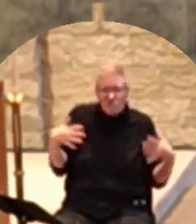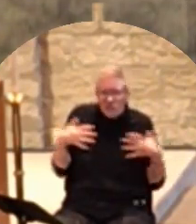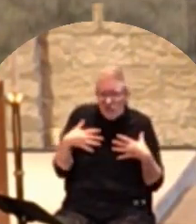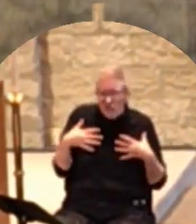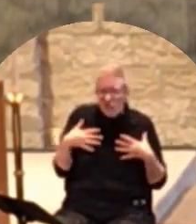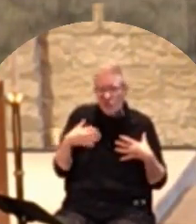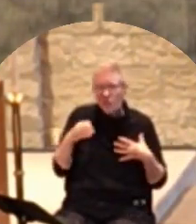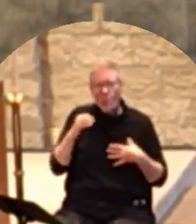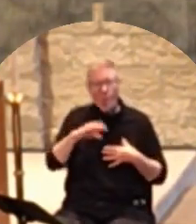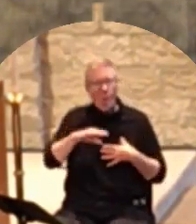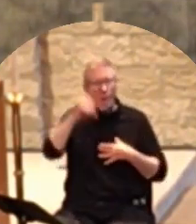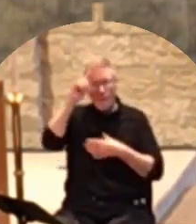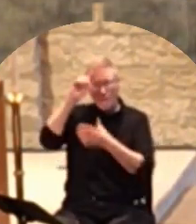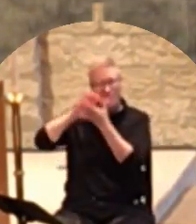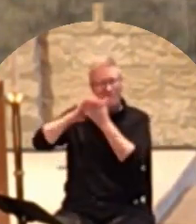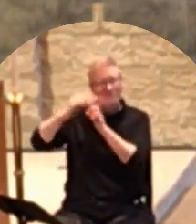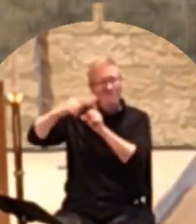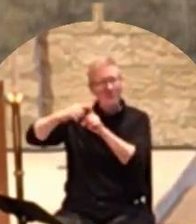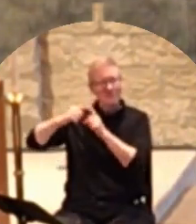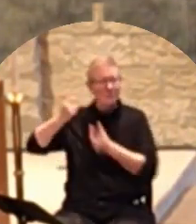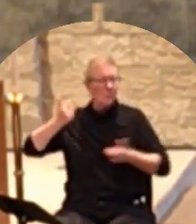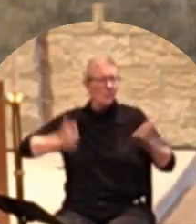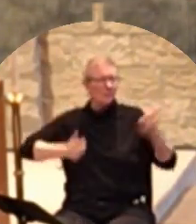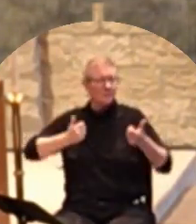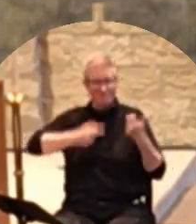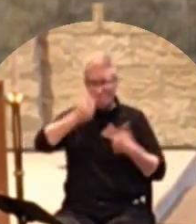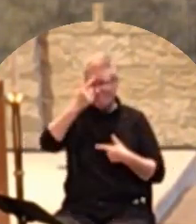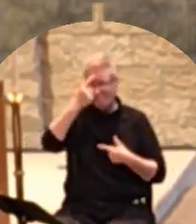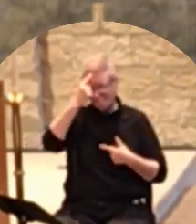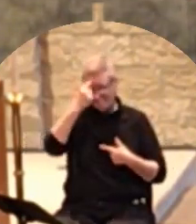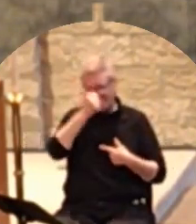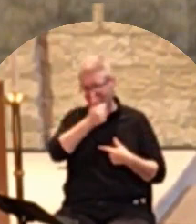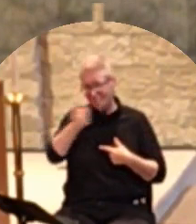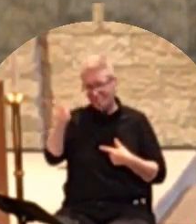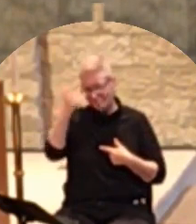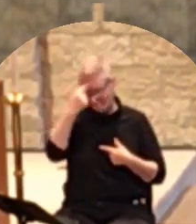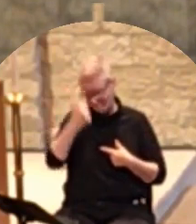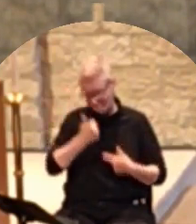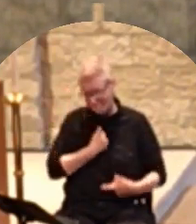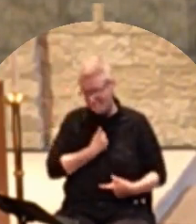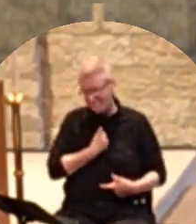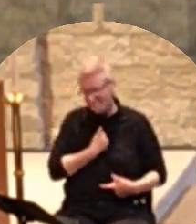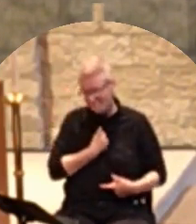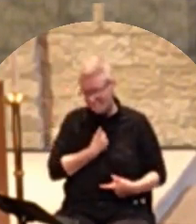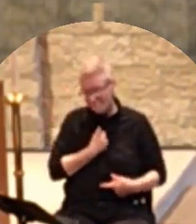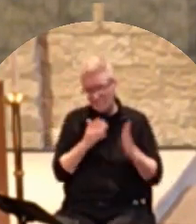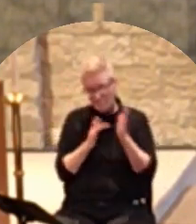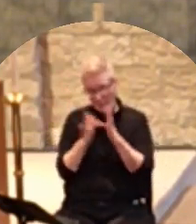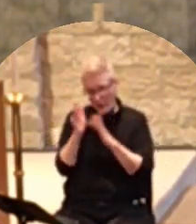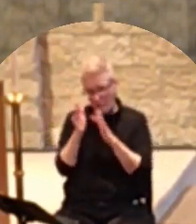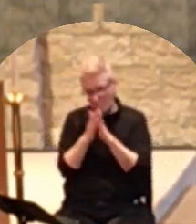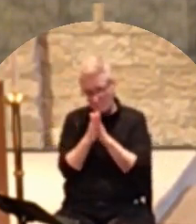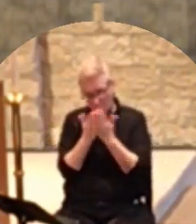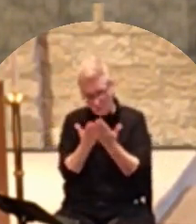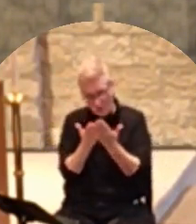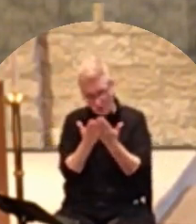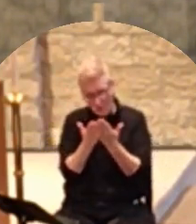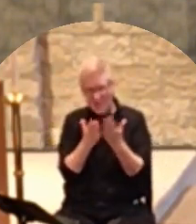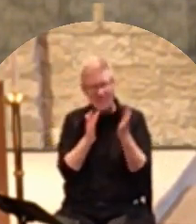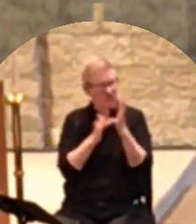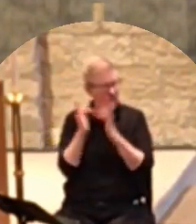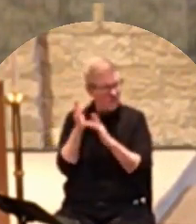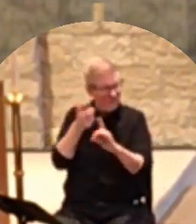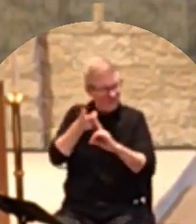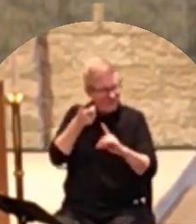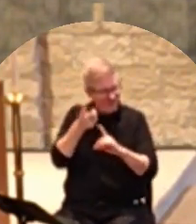in a positive way. Believe. We're told throughout Scripture, Jesus, our teacher and our way